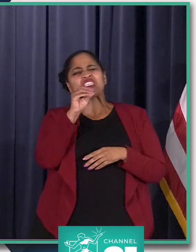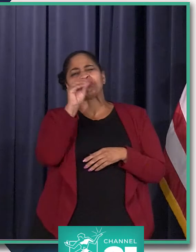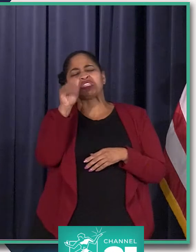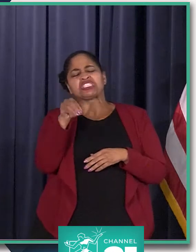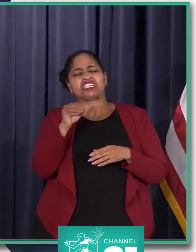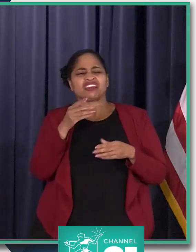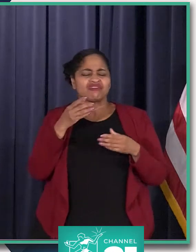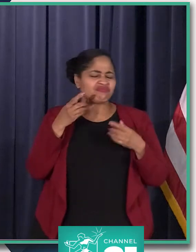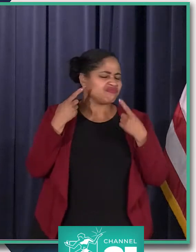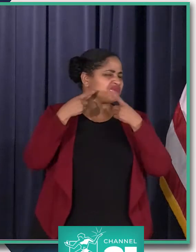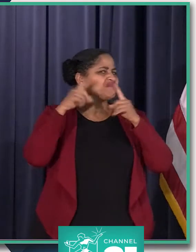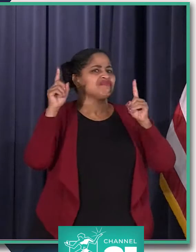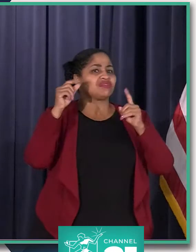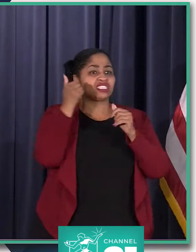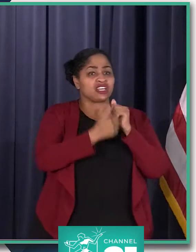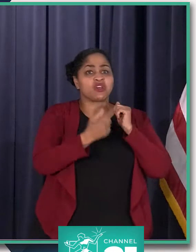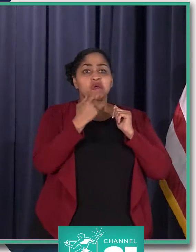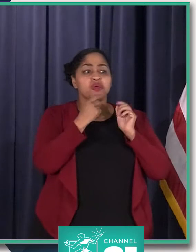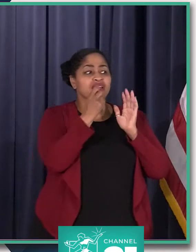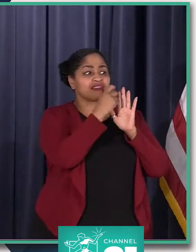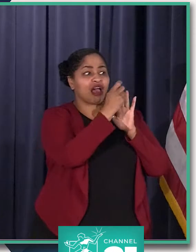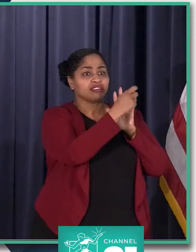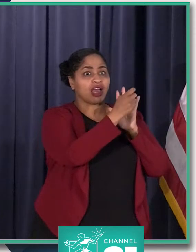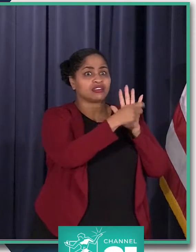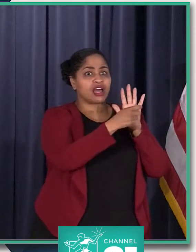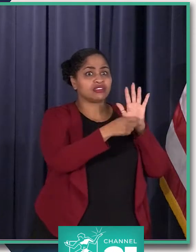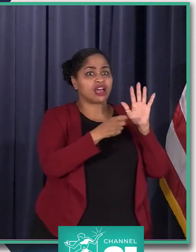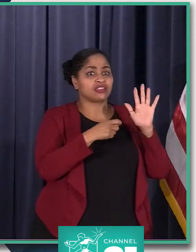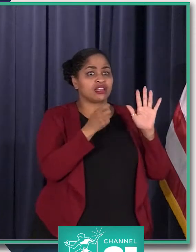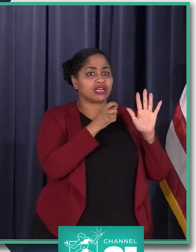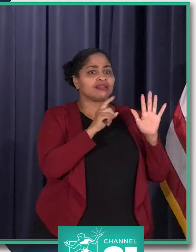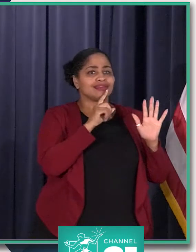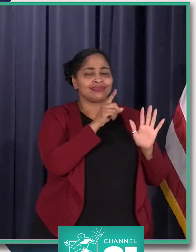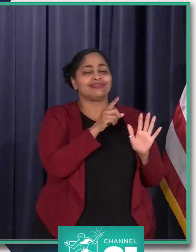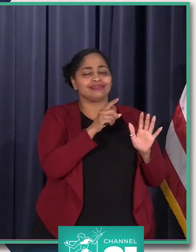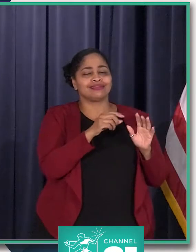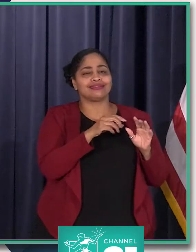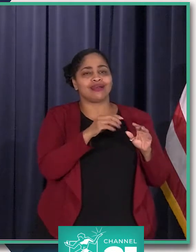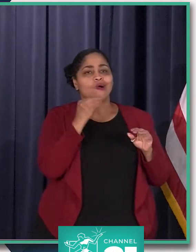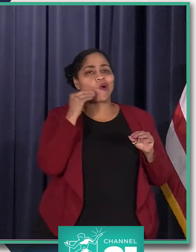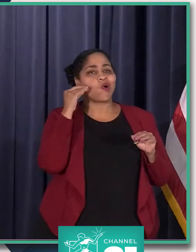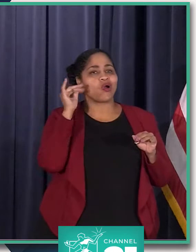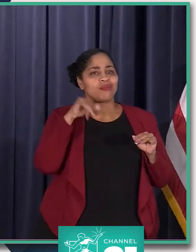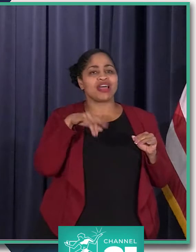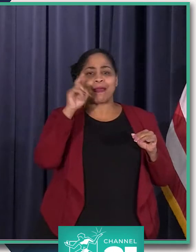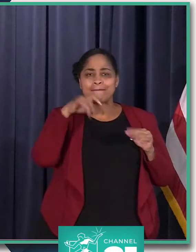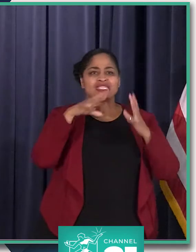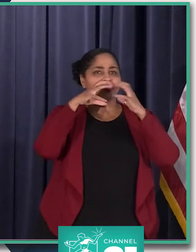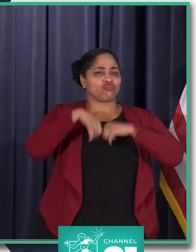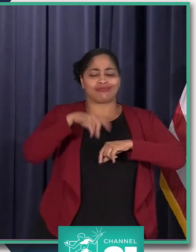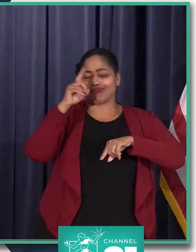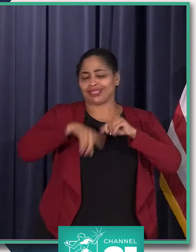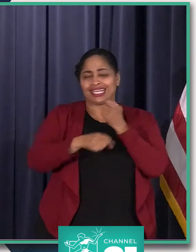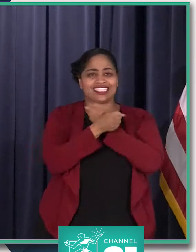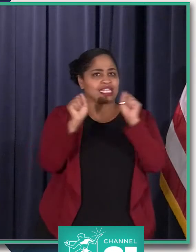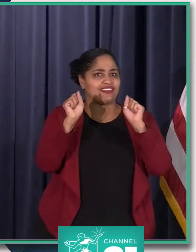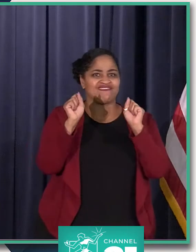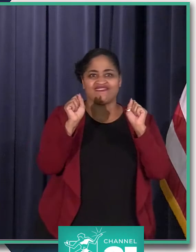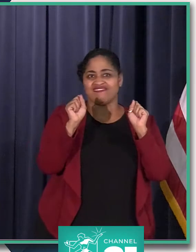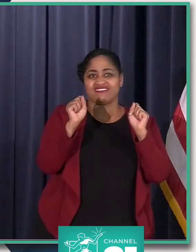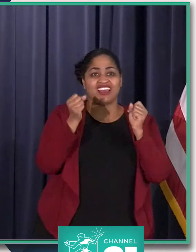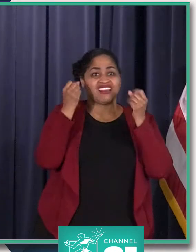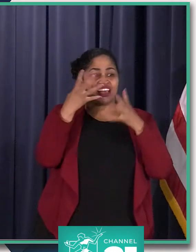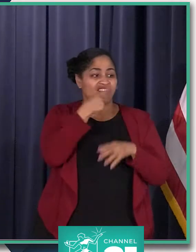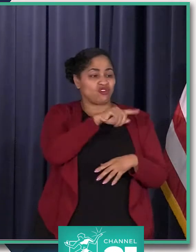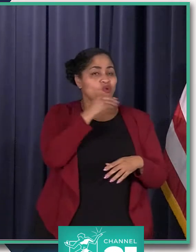Every one of those red dots is an abandoned house that has to come down, that can't be salvaged, and a lot of